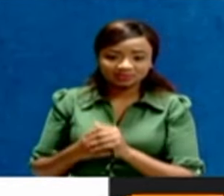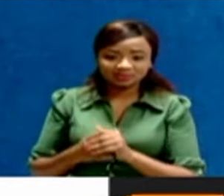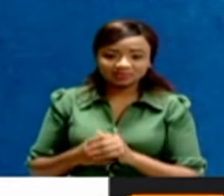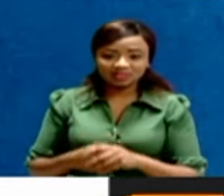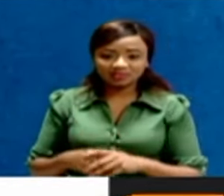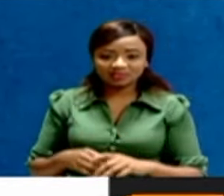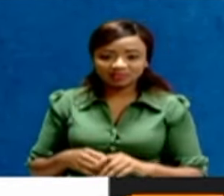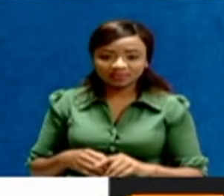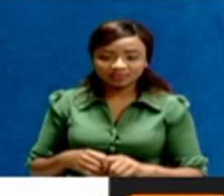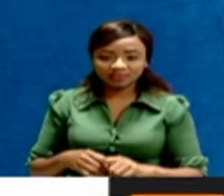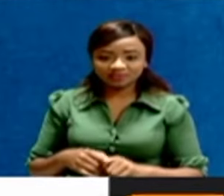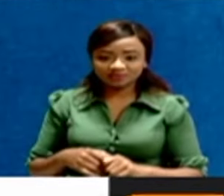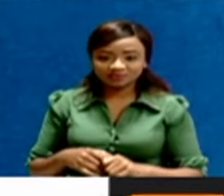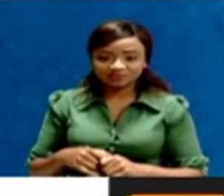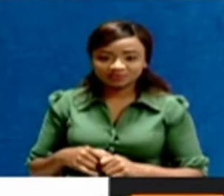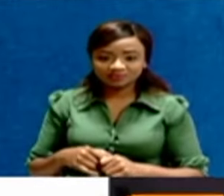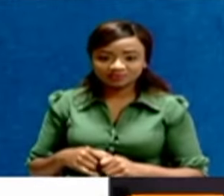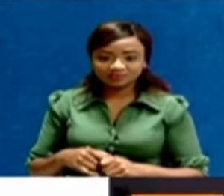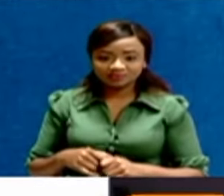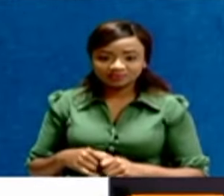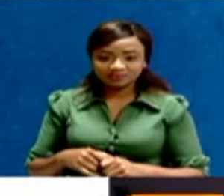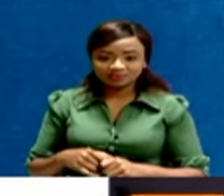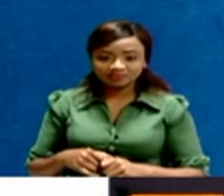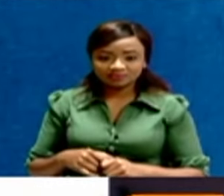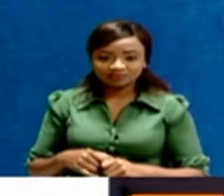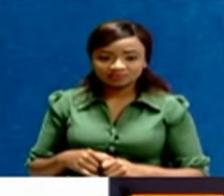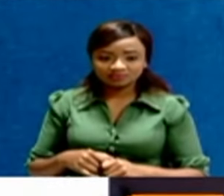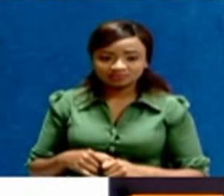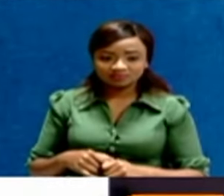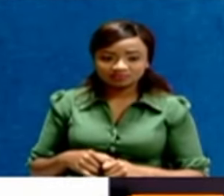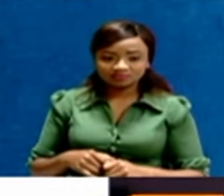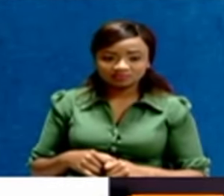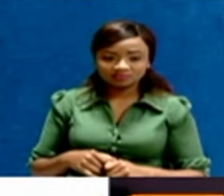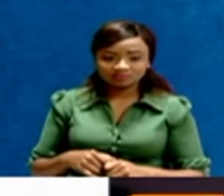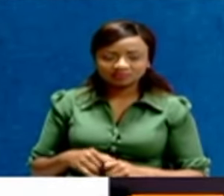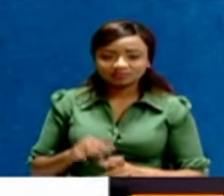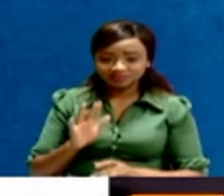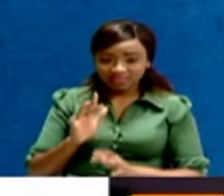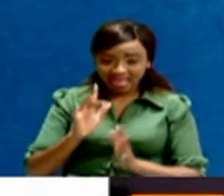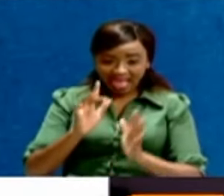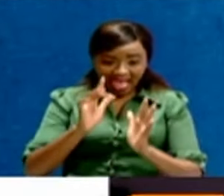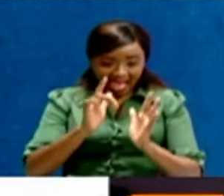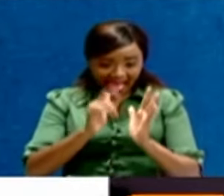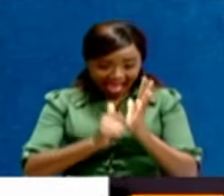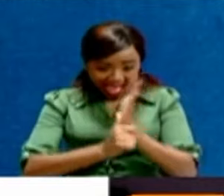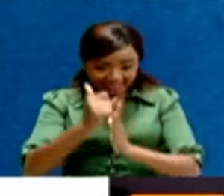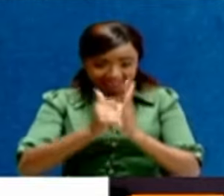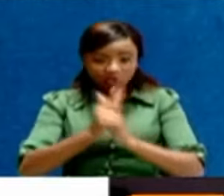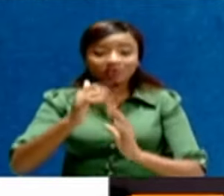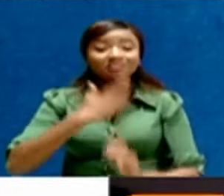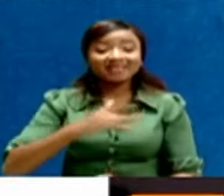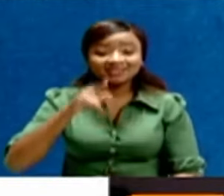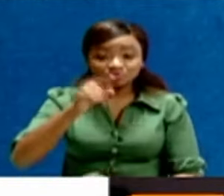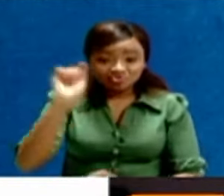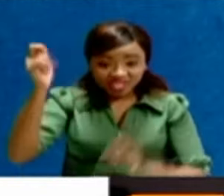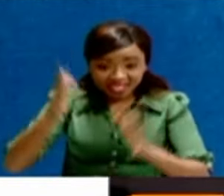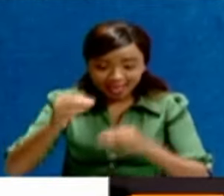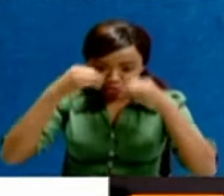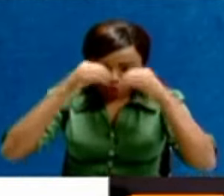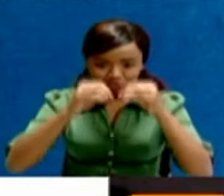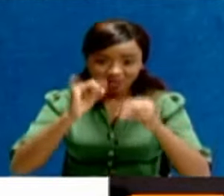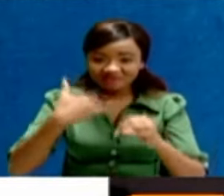to mislead the public. Article 96 of the Constitution, and I want to welcome Kenyans to Google it if they don't have